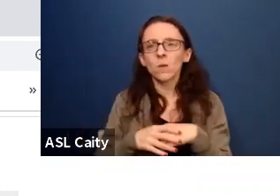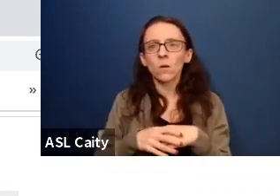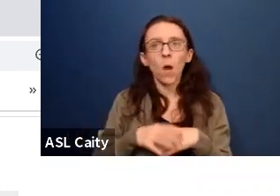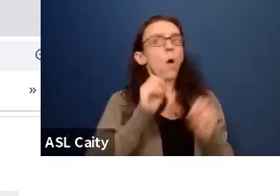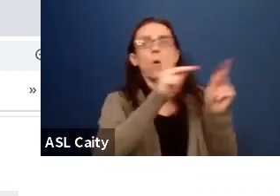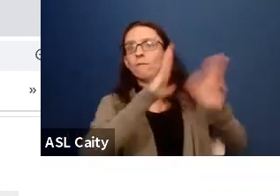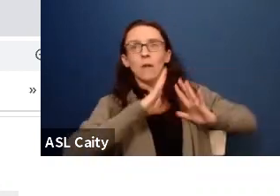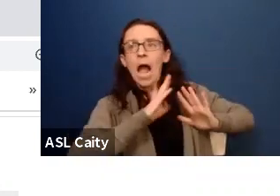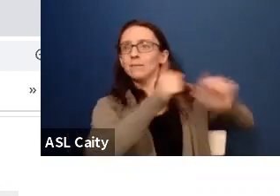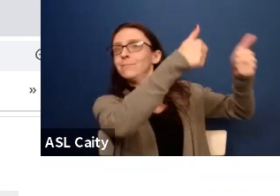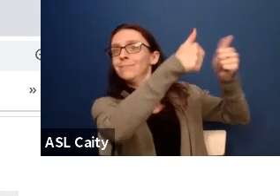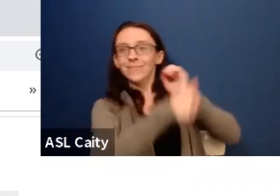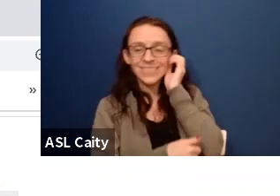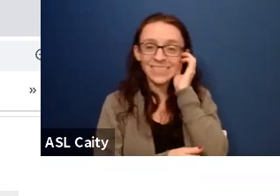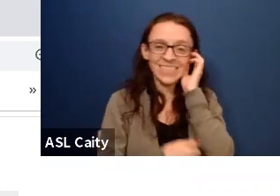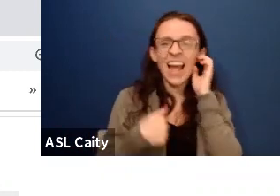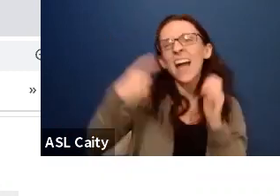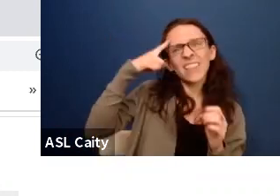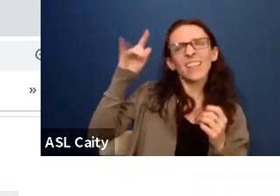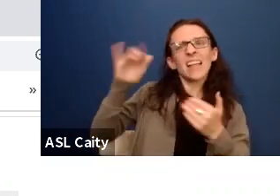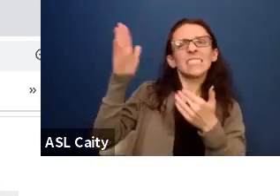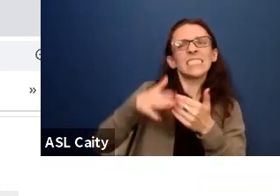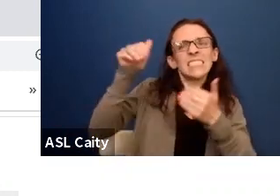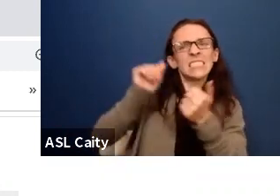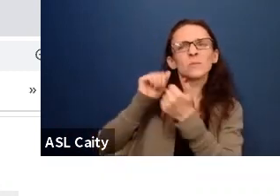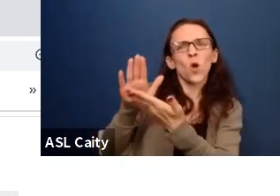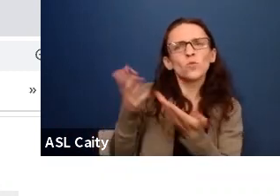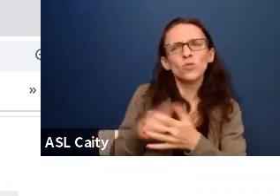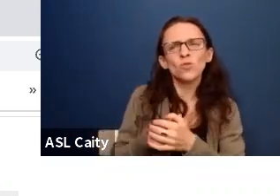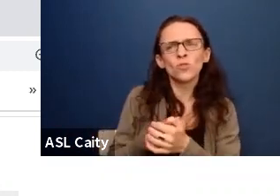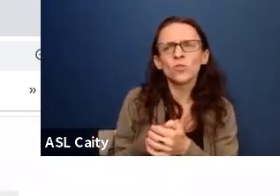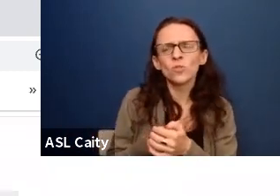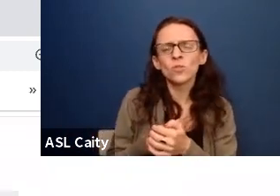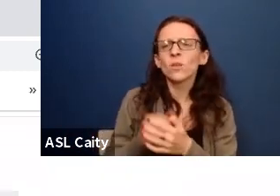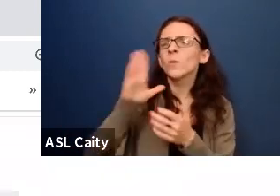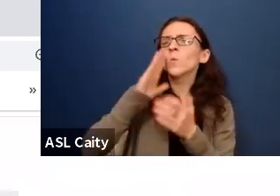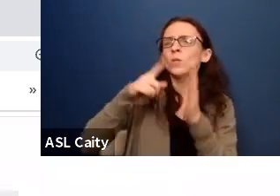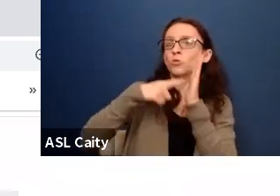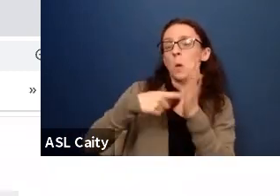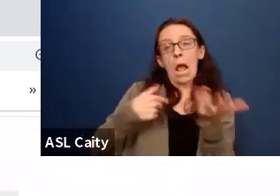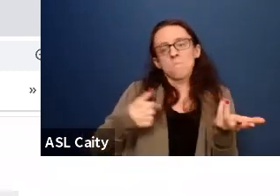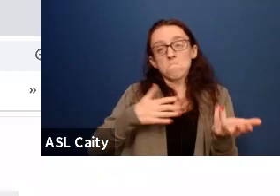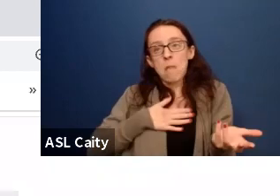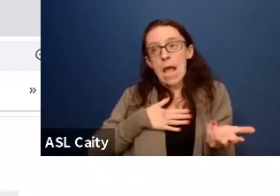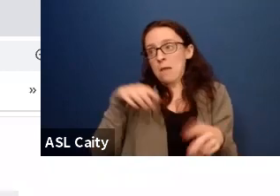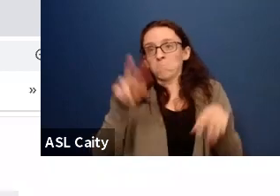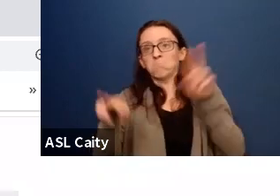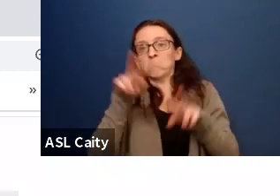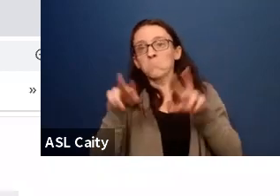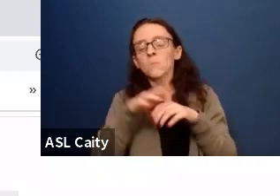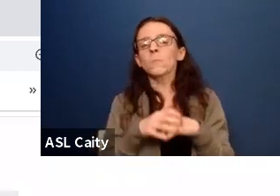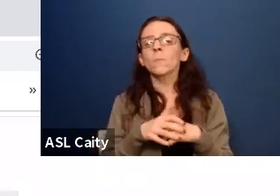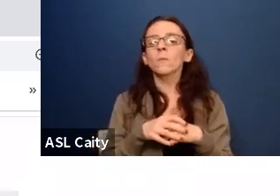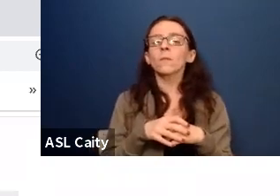I mean, that would be the easier way, because it would show it seems to me